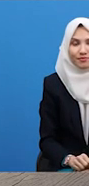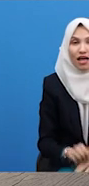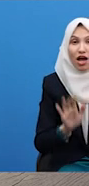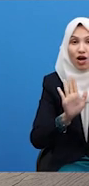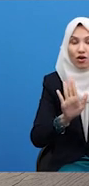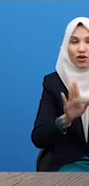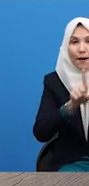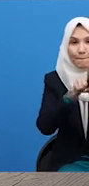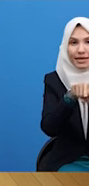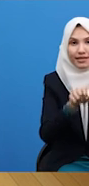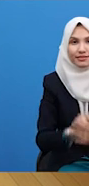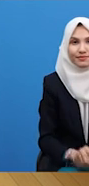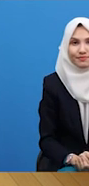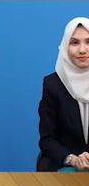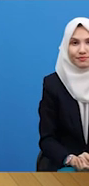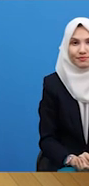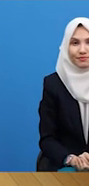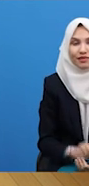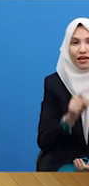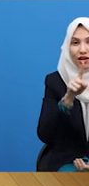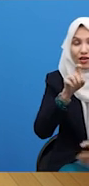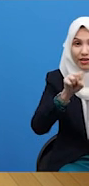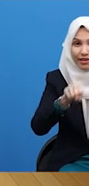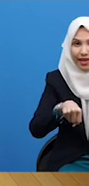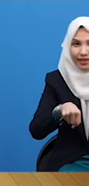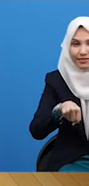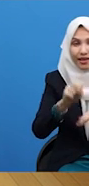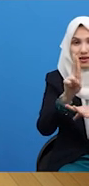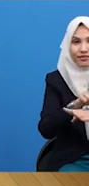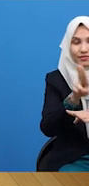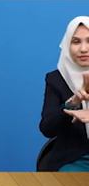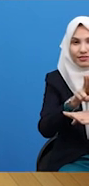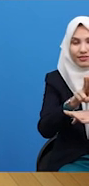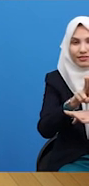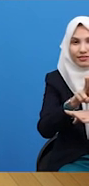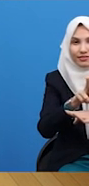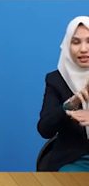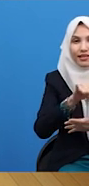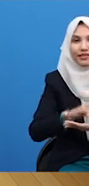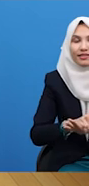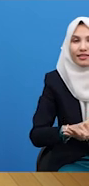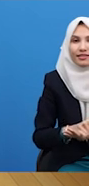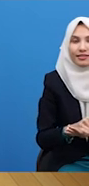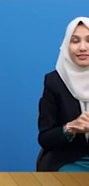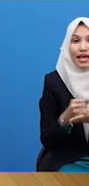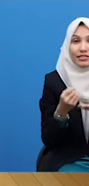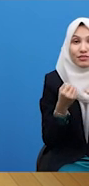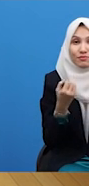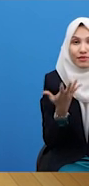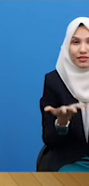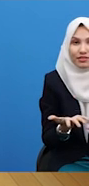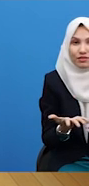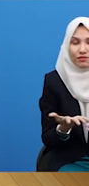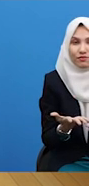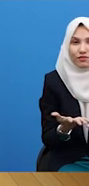Hold on a minute. You can use this expression when you need to inform